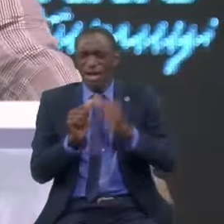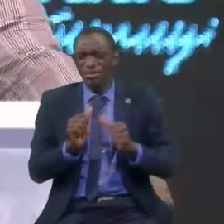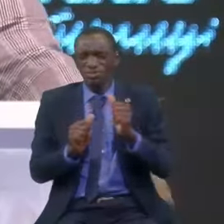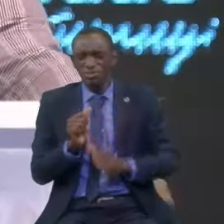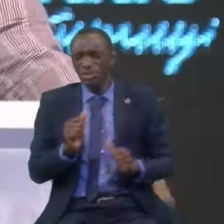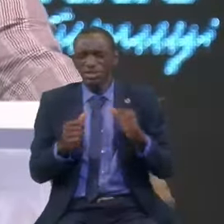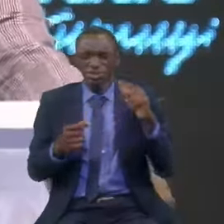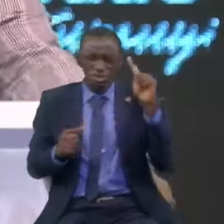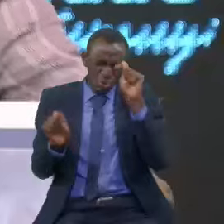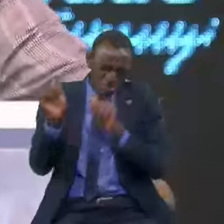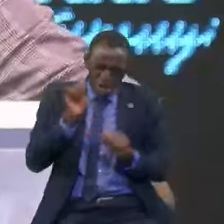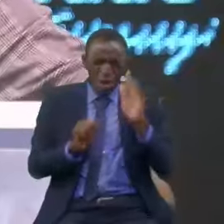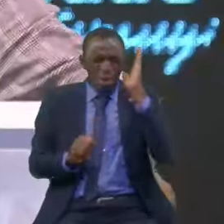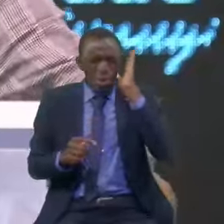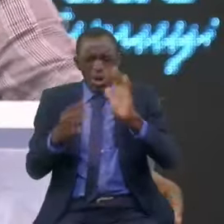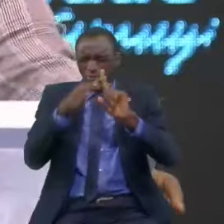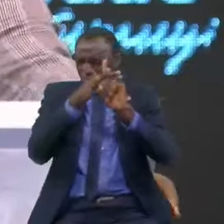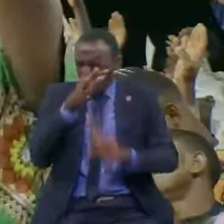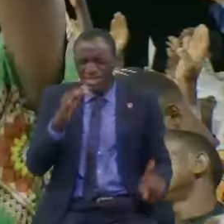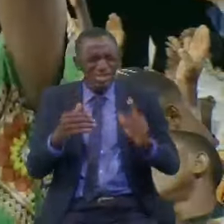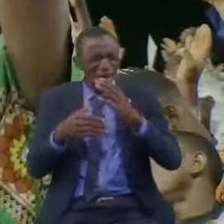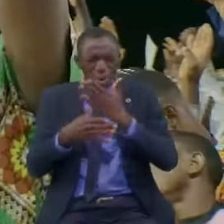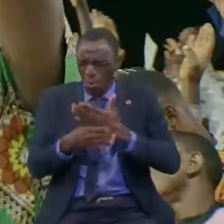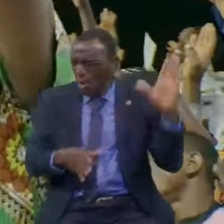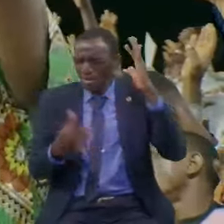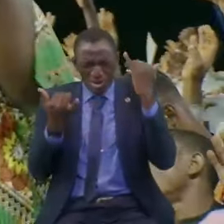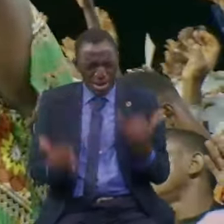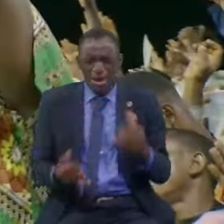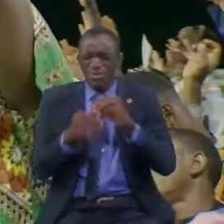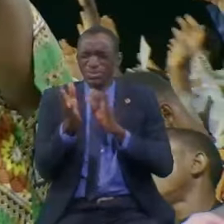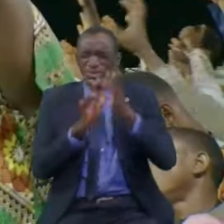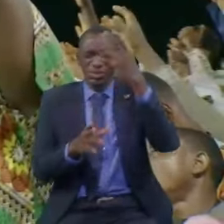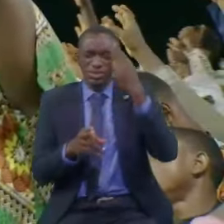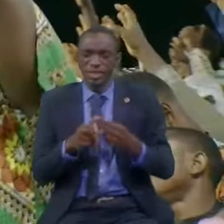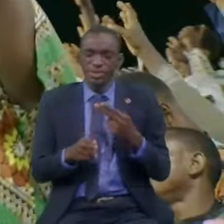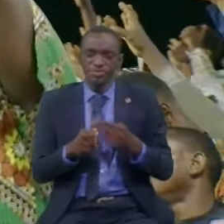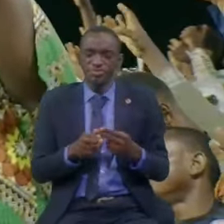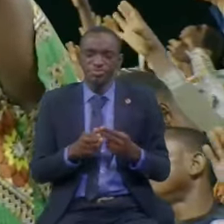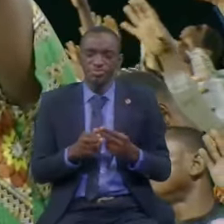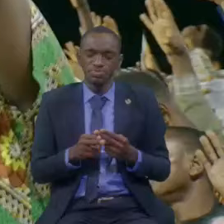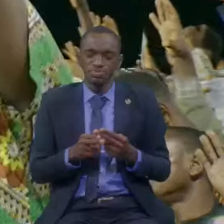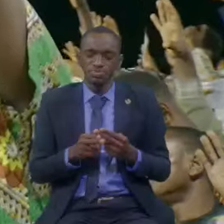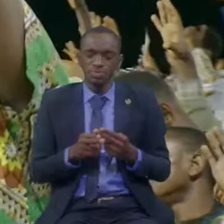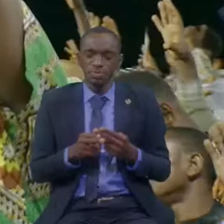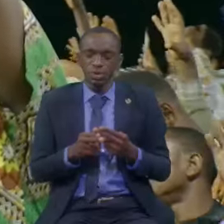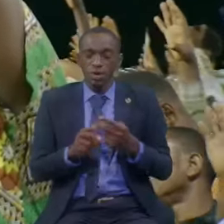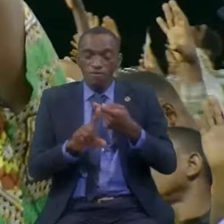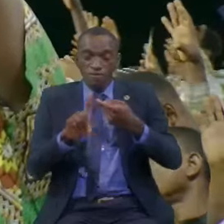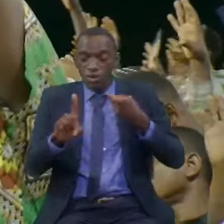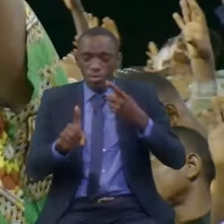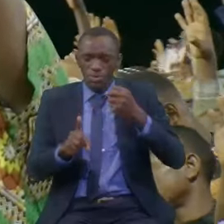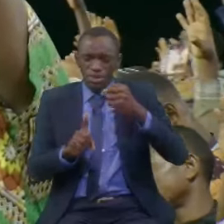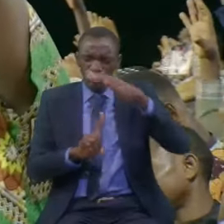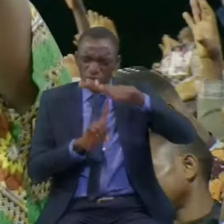away now in Jesus' name. from the top of the head to